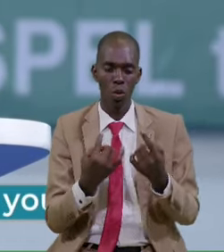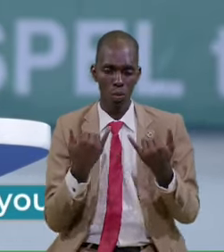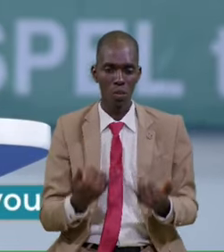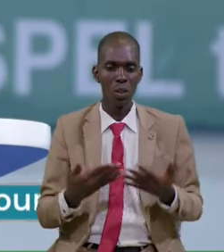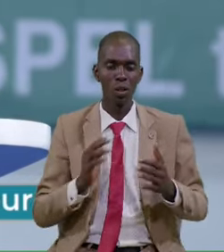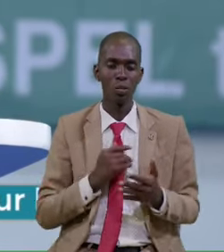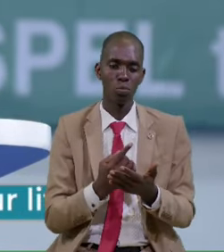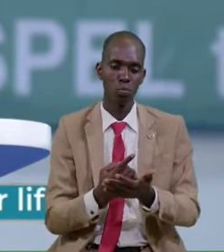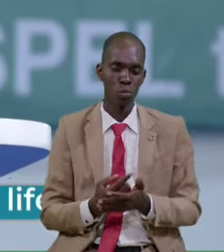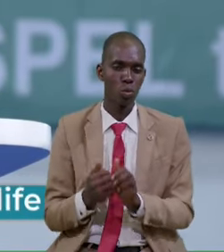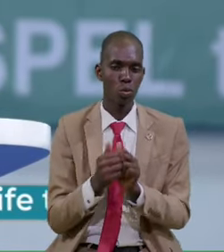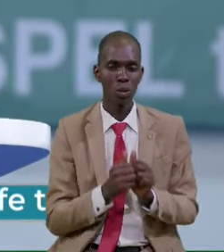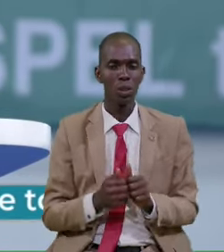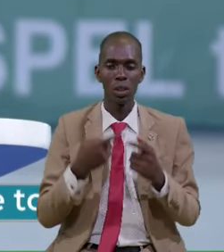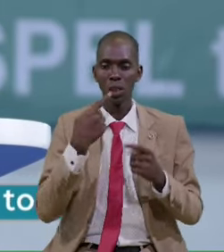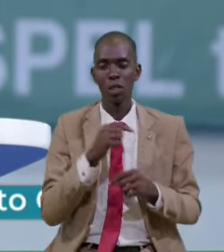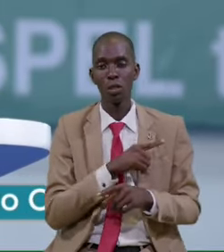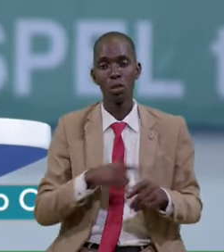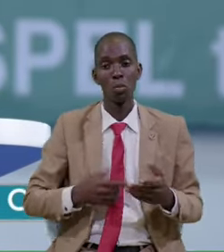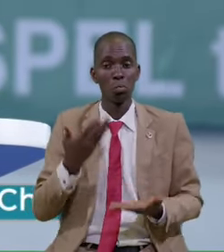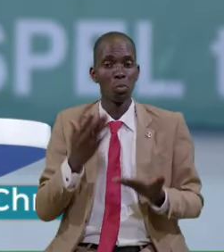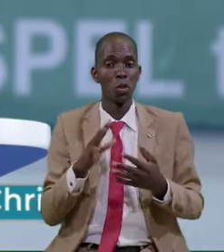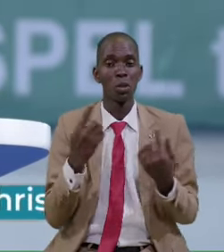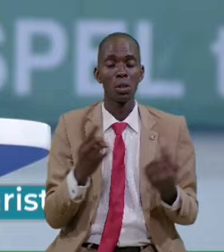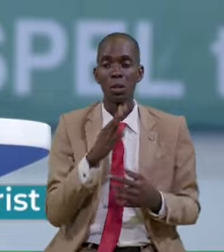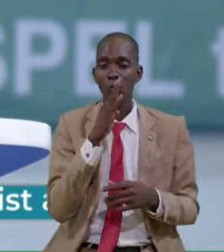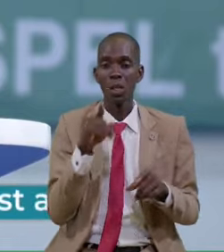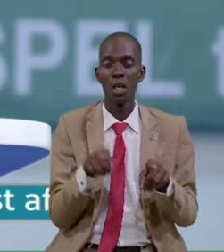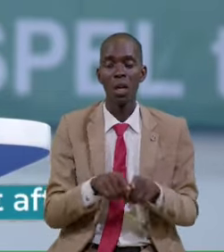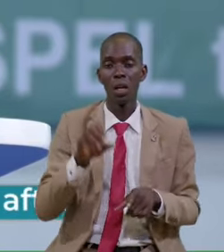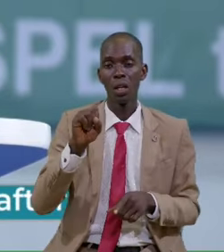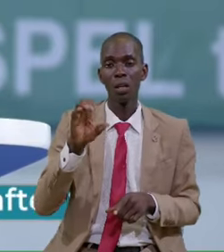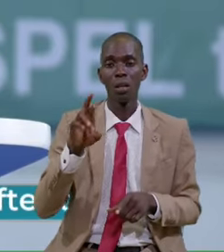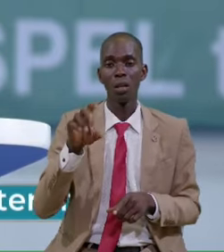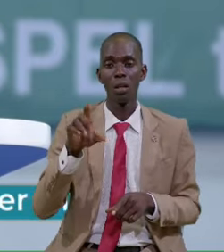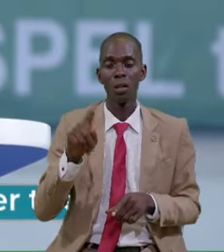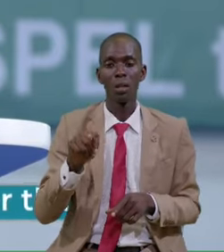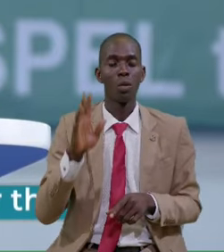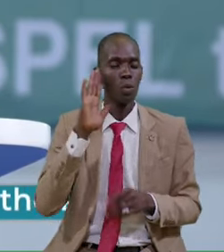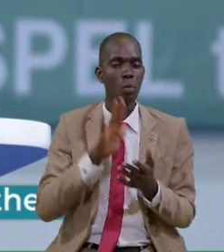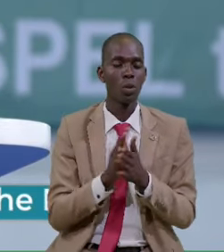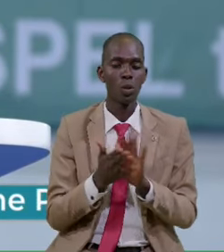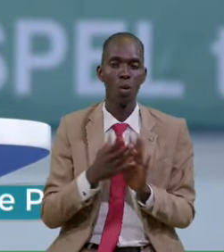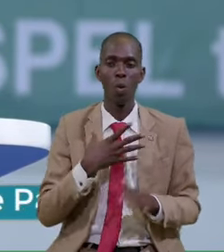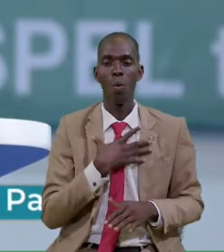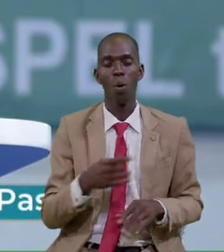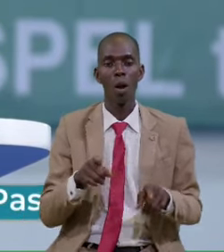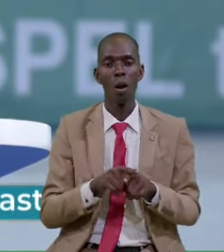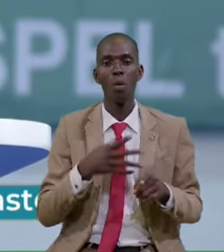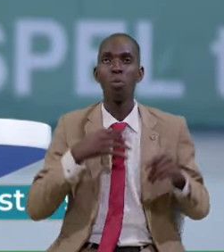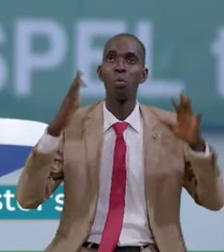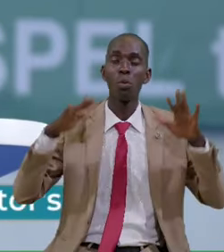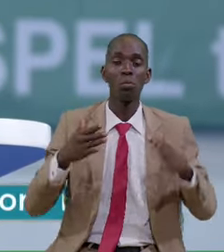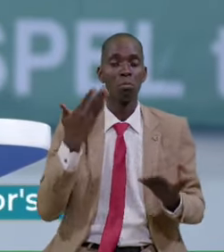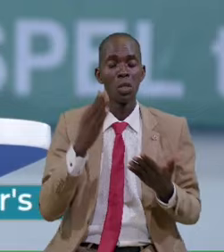the Lord. Though your sins be as scarlet, they shall be as white as snow. Though they be red like crimson, they shall